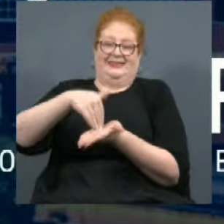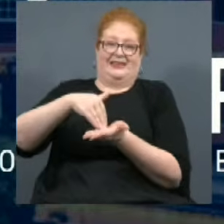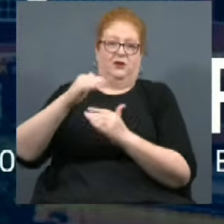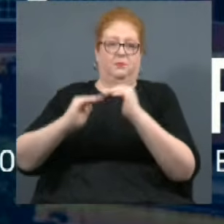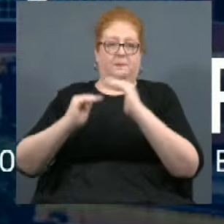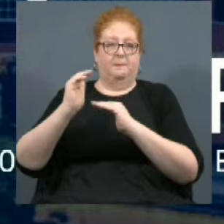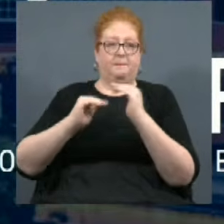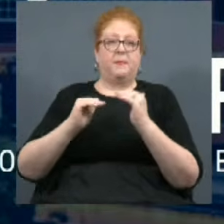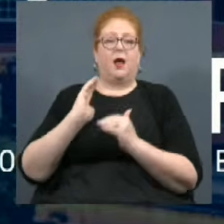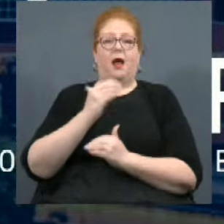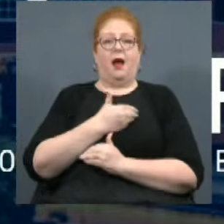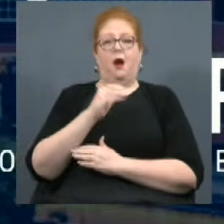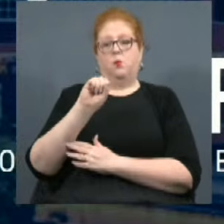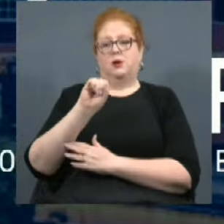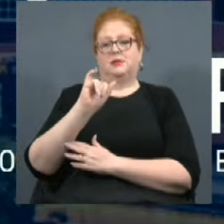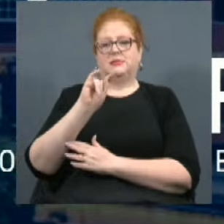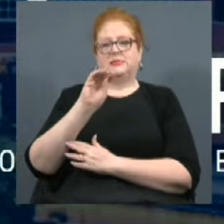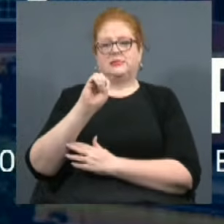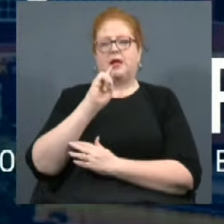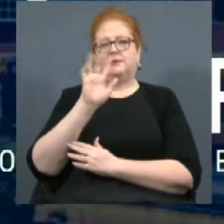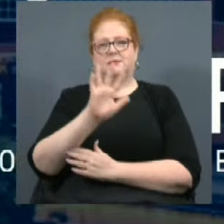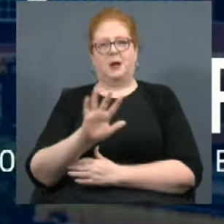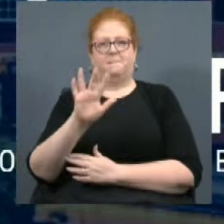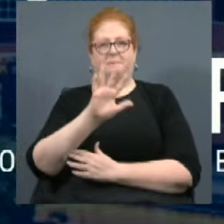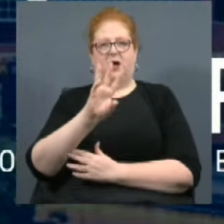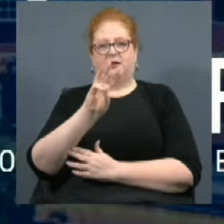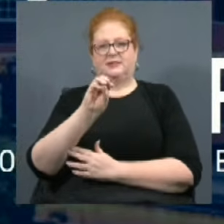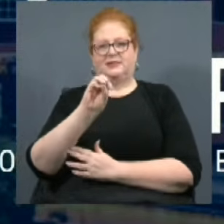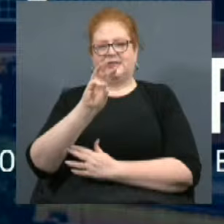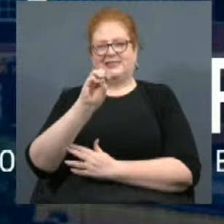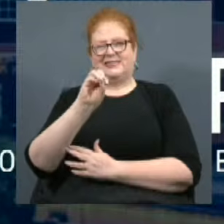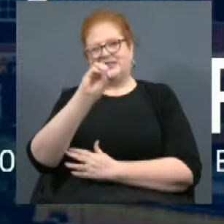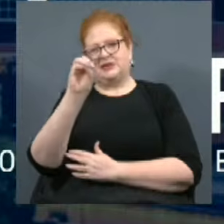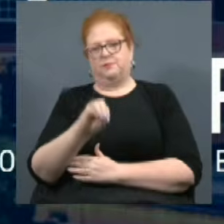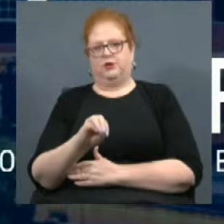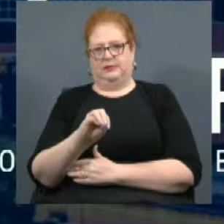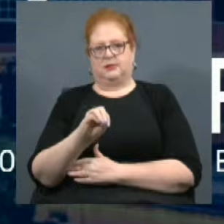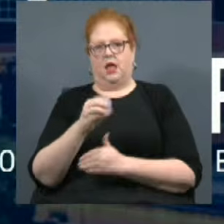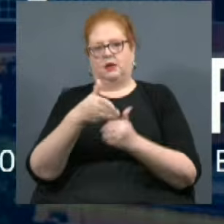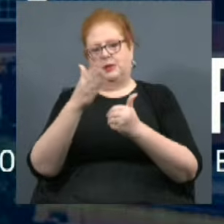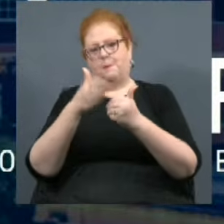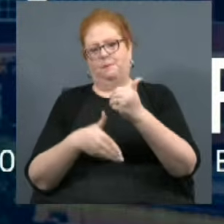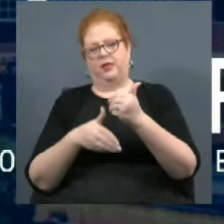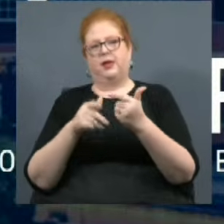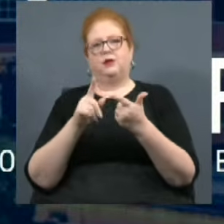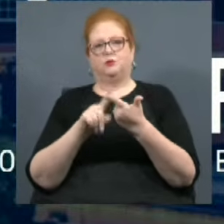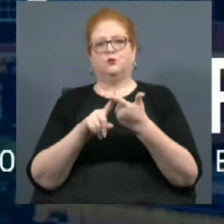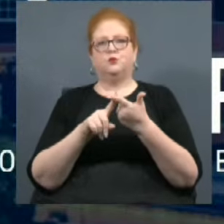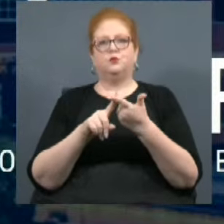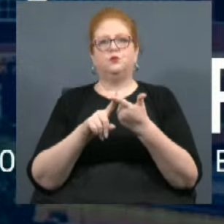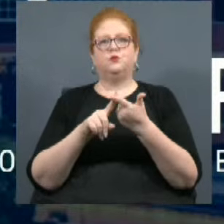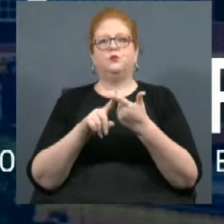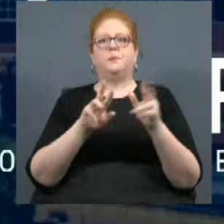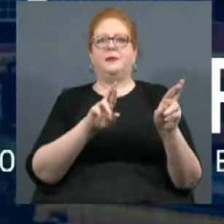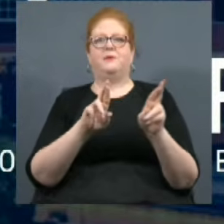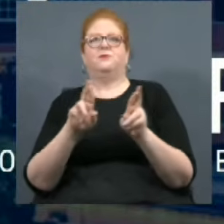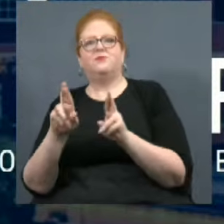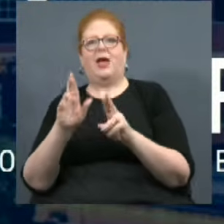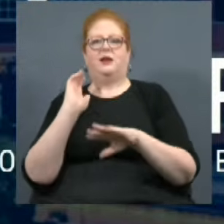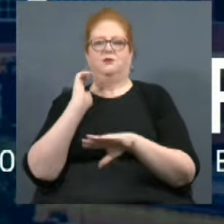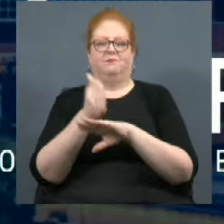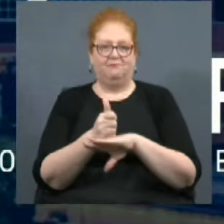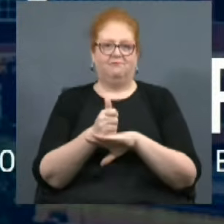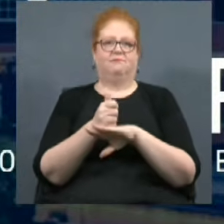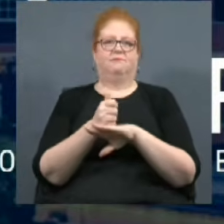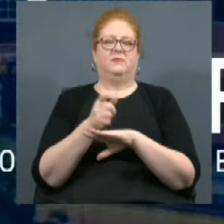complete on the site. And so they were wrapping up. We have a change order currently right now, so they're working actually